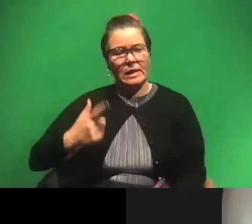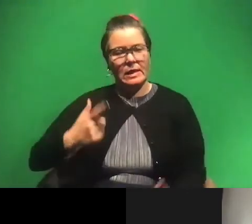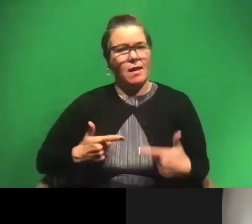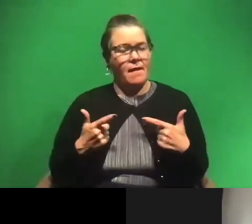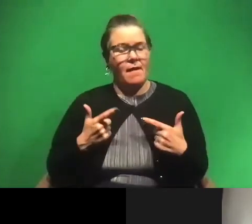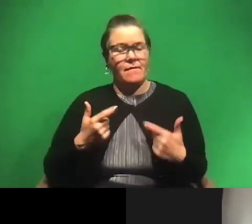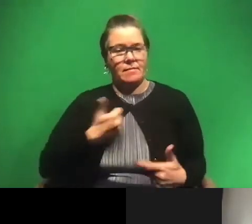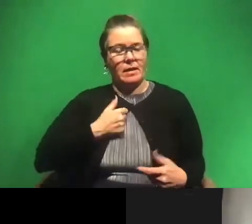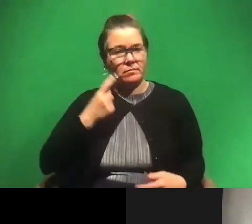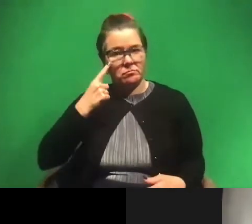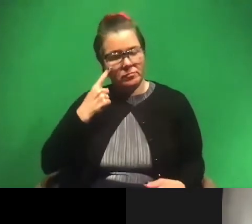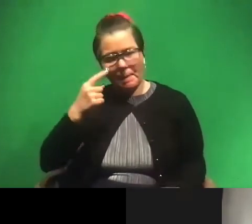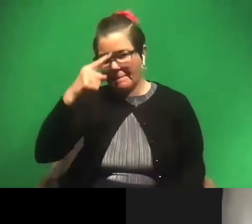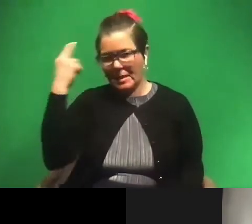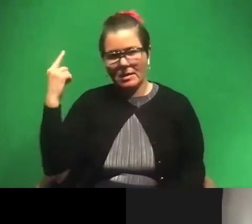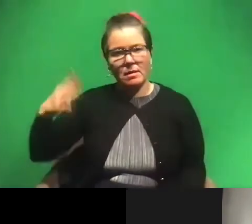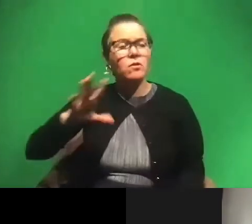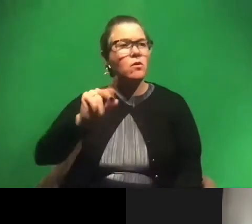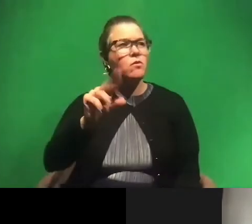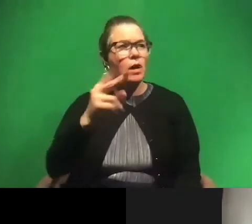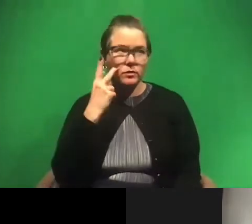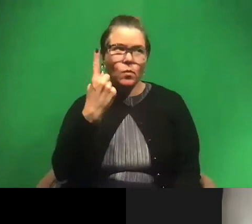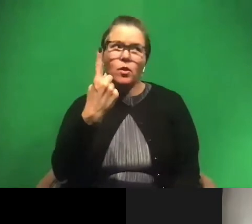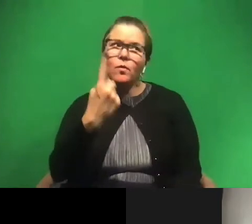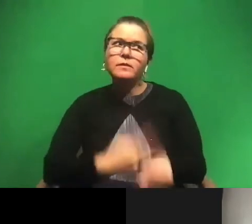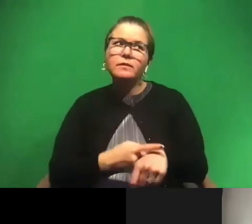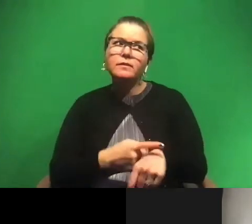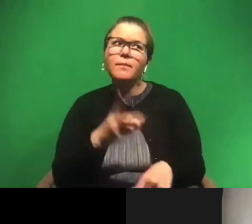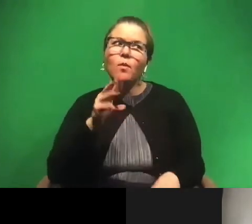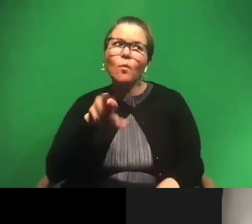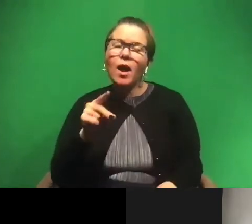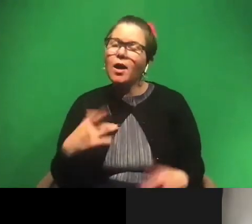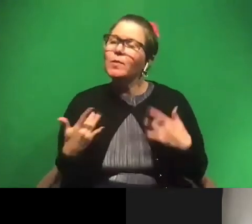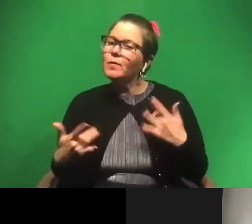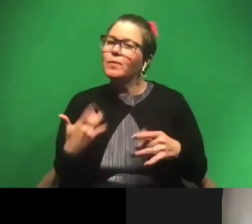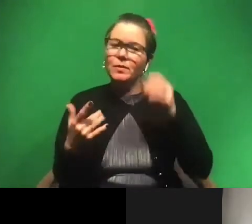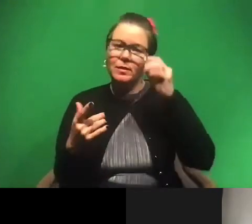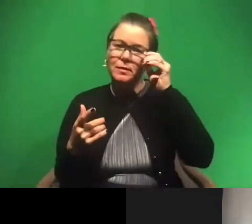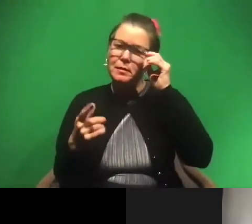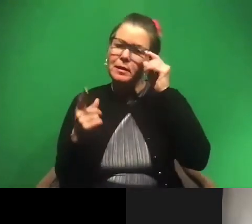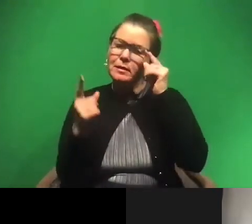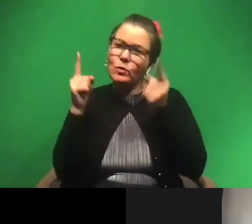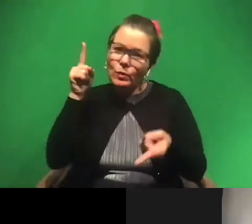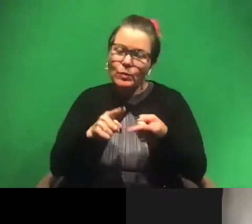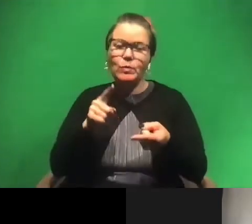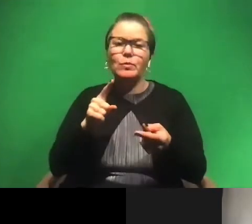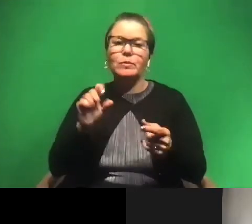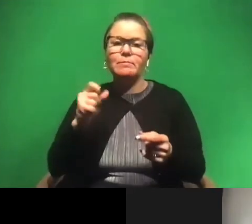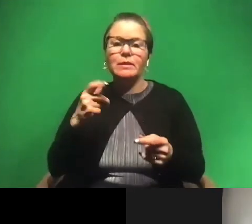black abalone. No, that's not true. I saw one in the wild, and it was so exciting because it's an endangered species, and I saw one in the